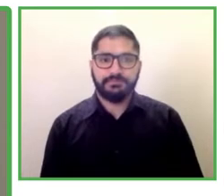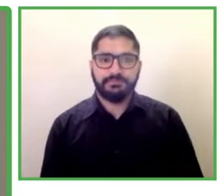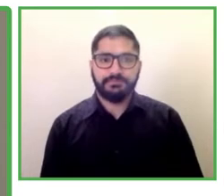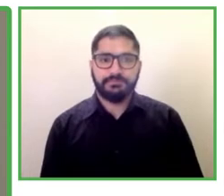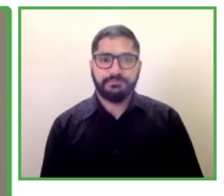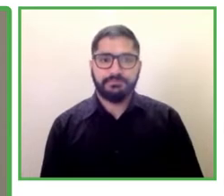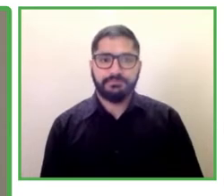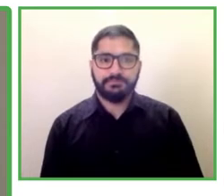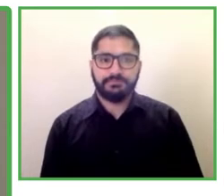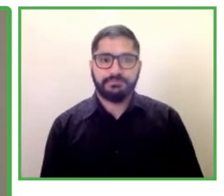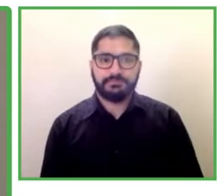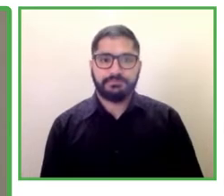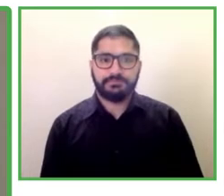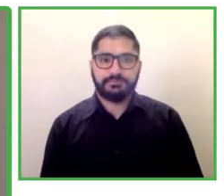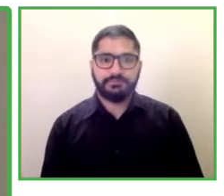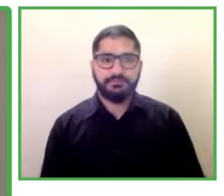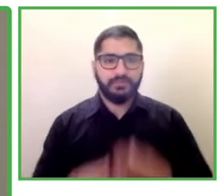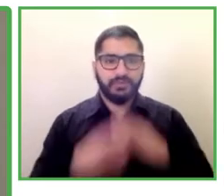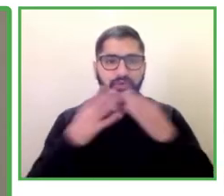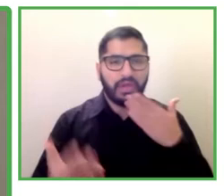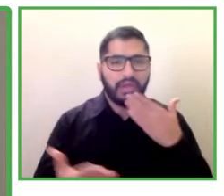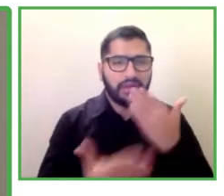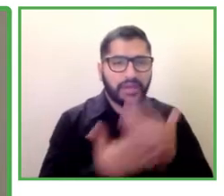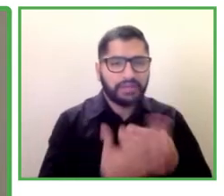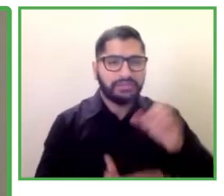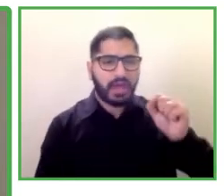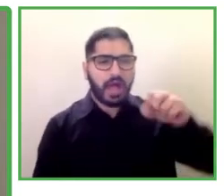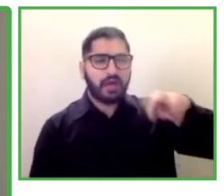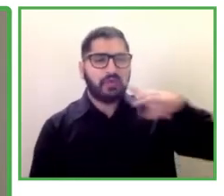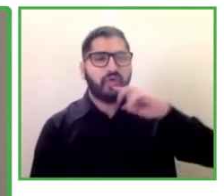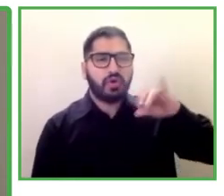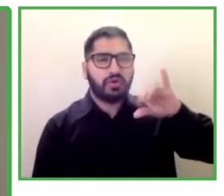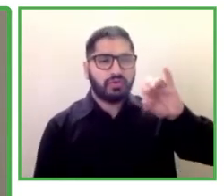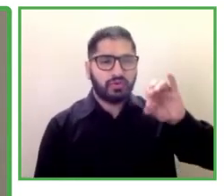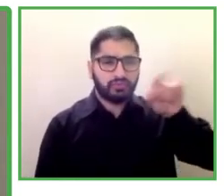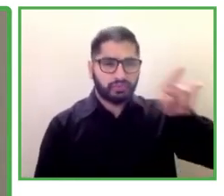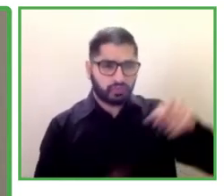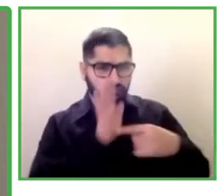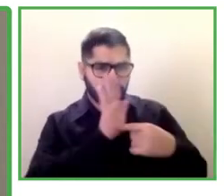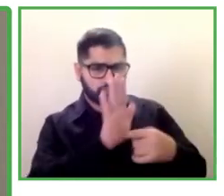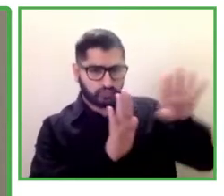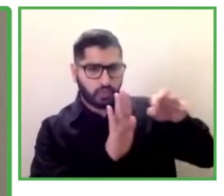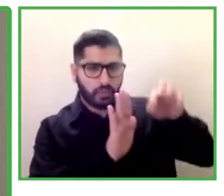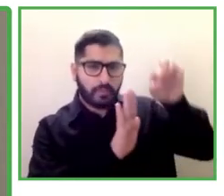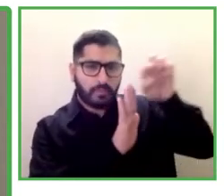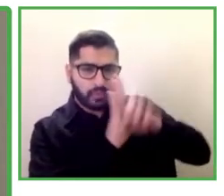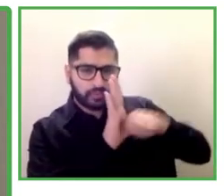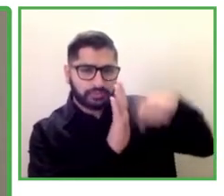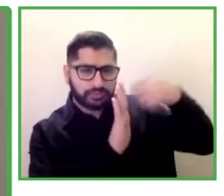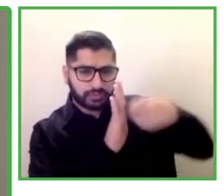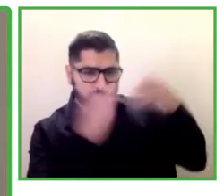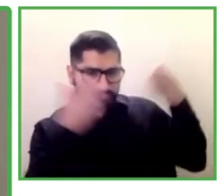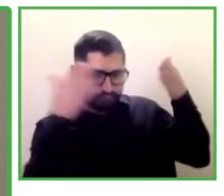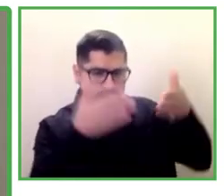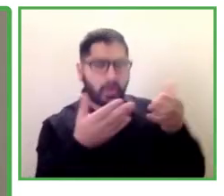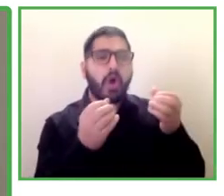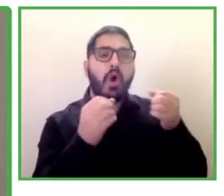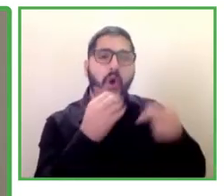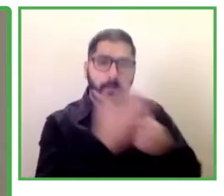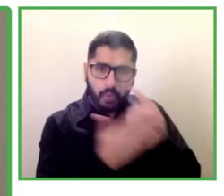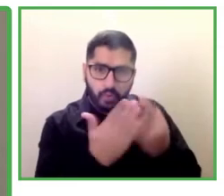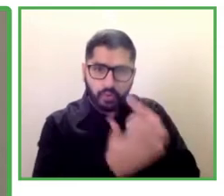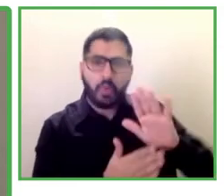Muchas gracias, Antonio, por la presentación. Thank you, Antonio, so much for your presentation on this very interesting project. We will have the opportunity at the